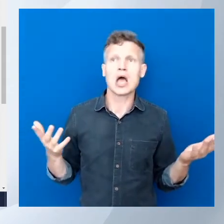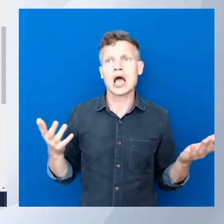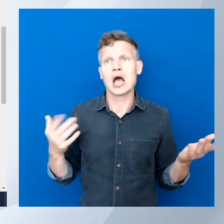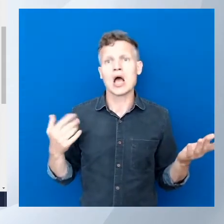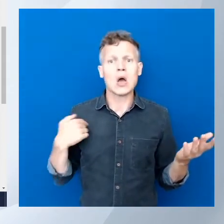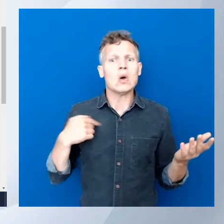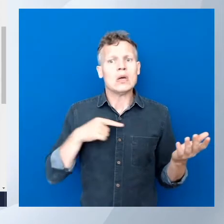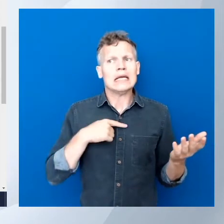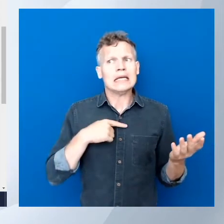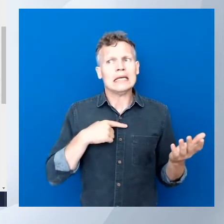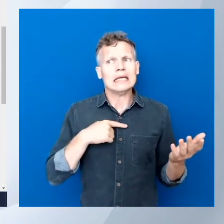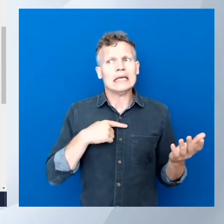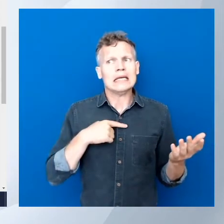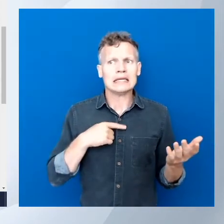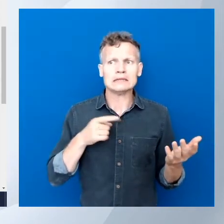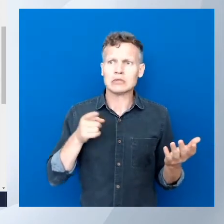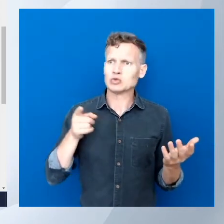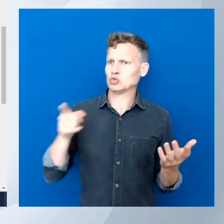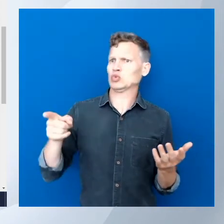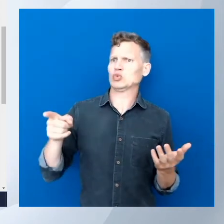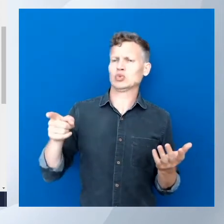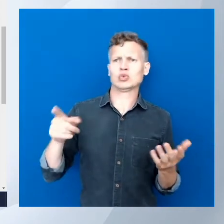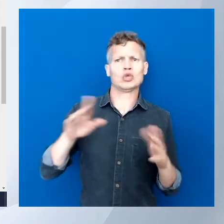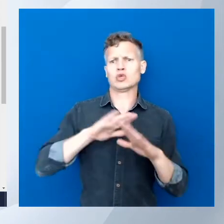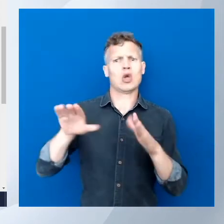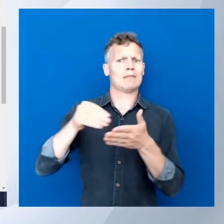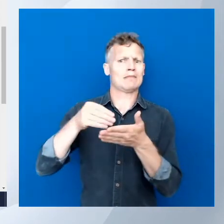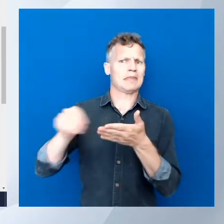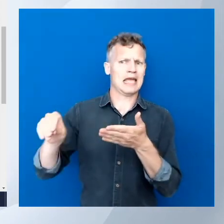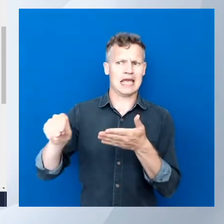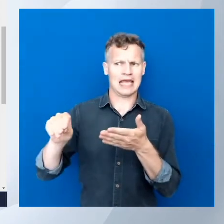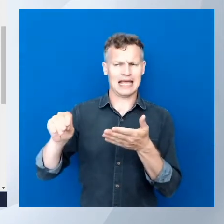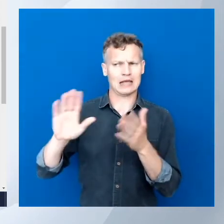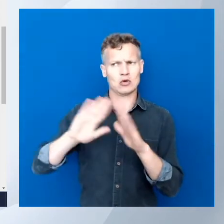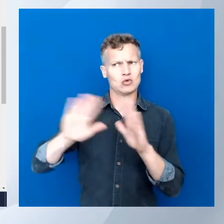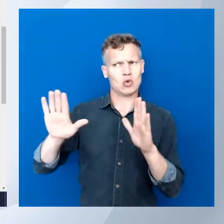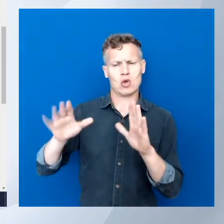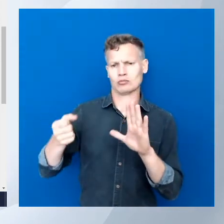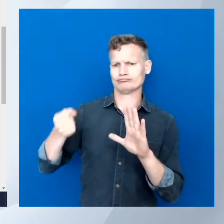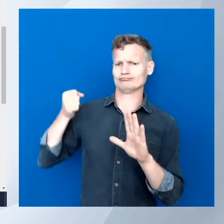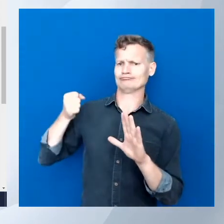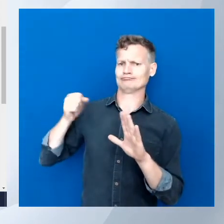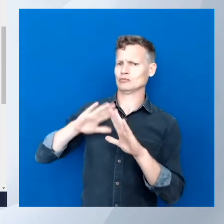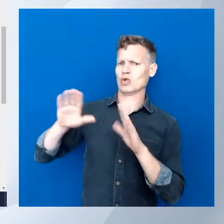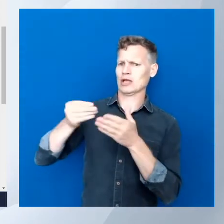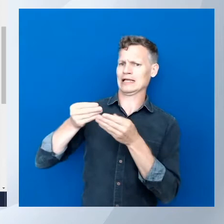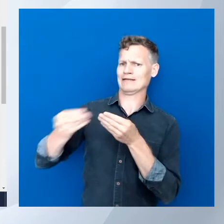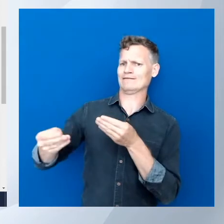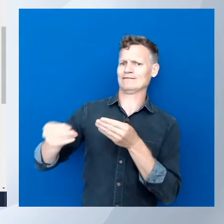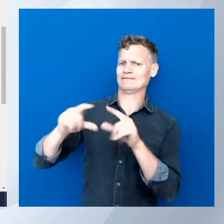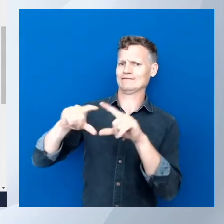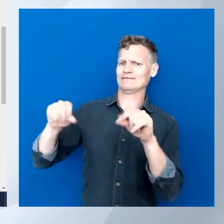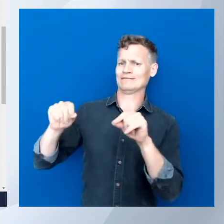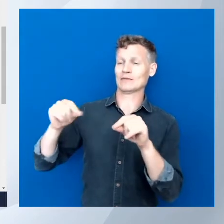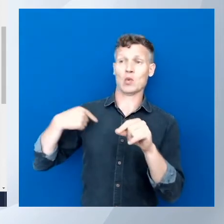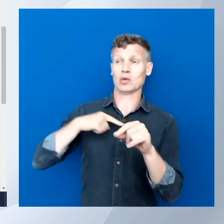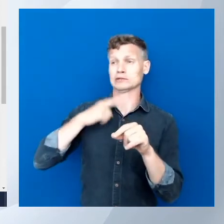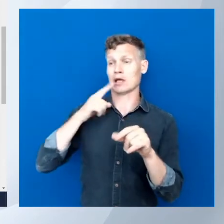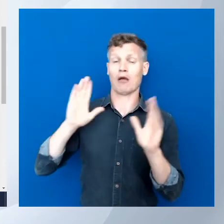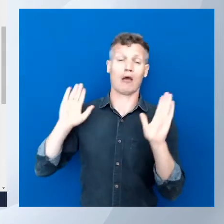that you were a defaulter and we're not going to give you a credit card. But instead we said, it's no problem, we can give you a credit